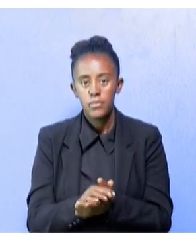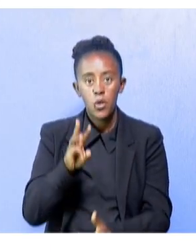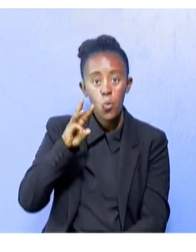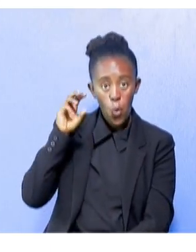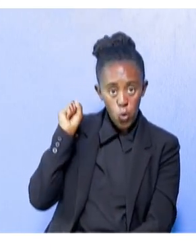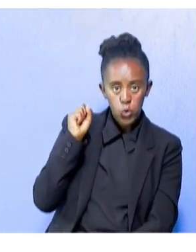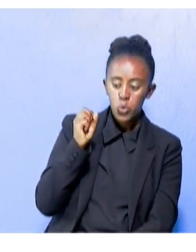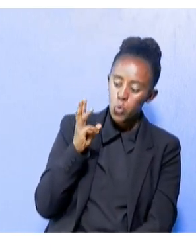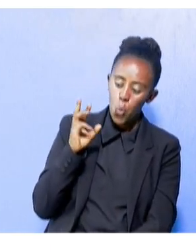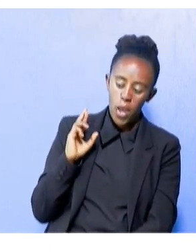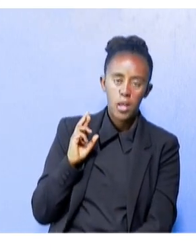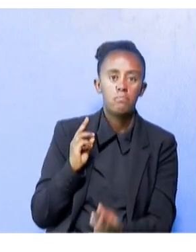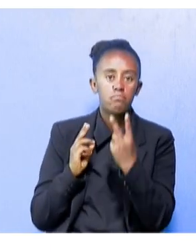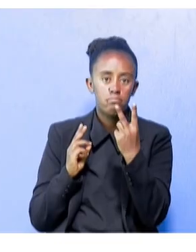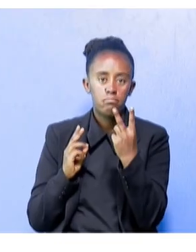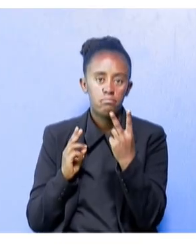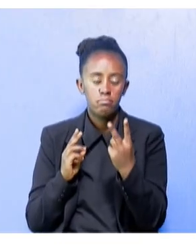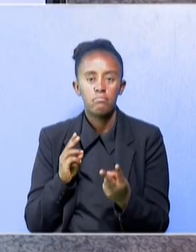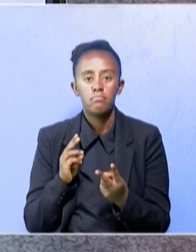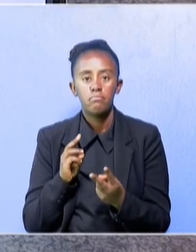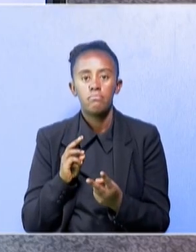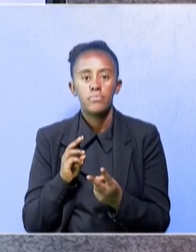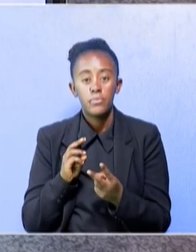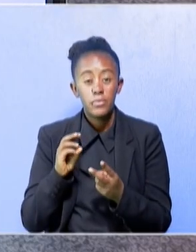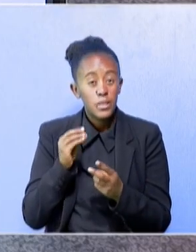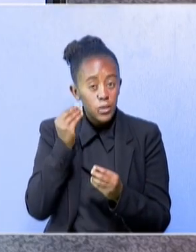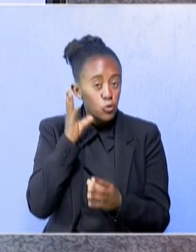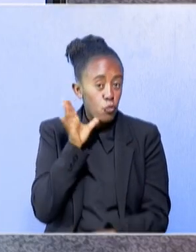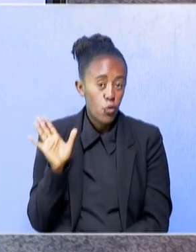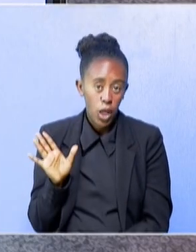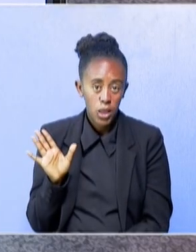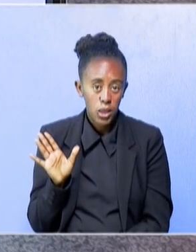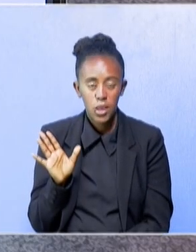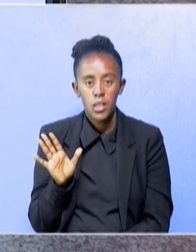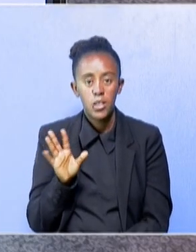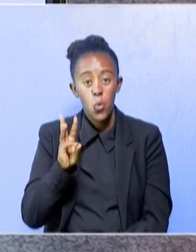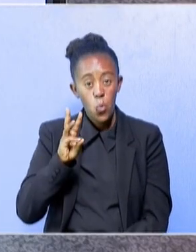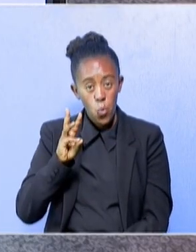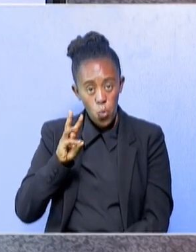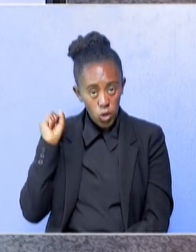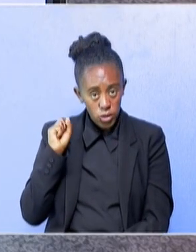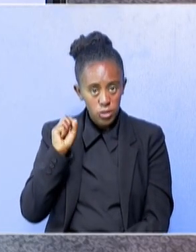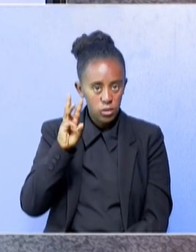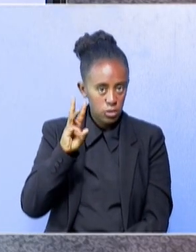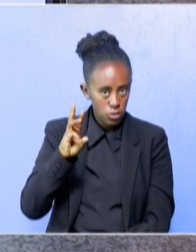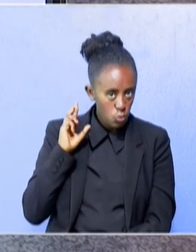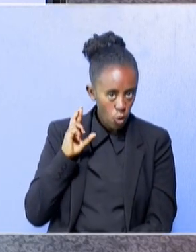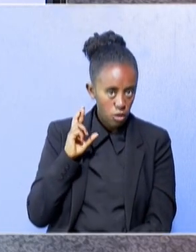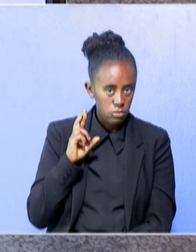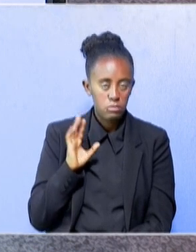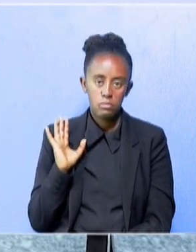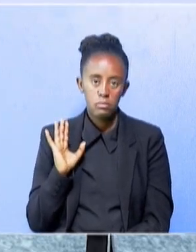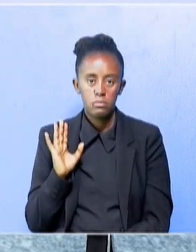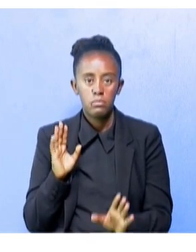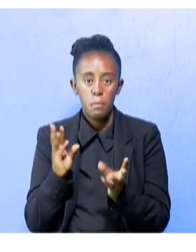or were. Very important. Don't forget, was and were must be there.